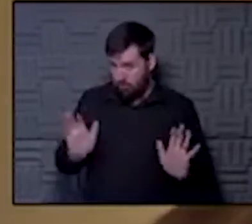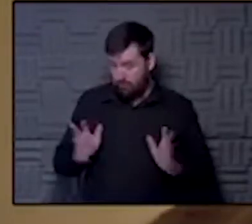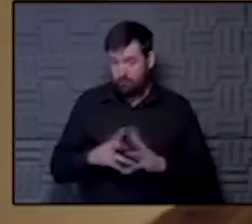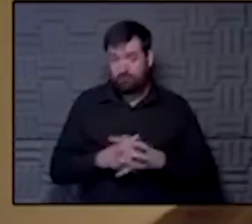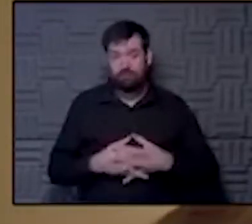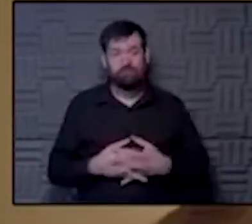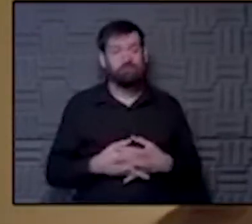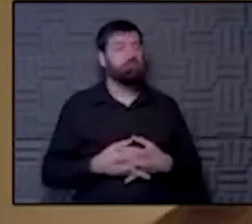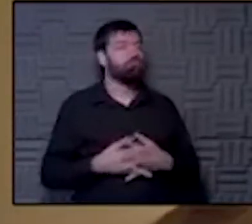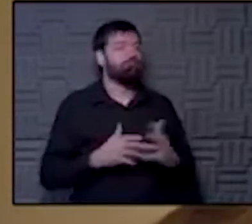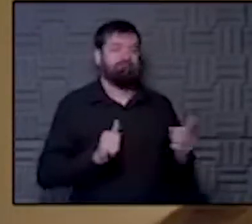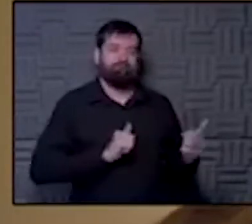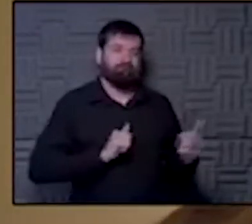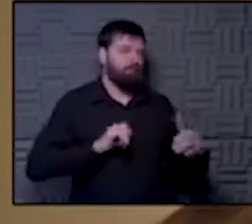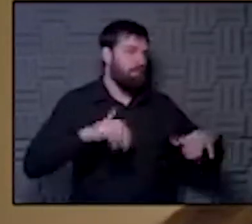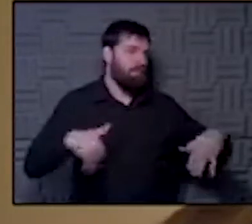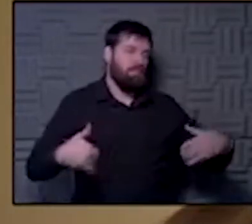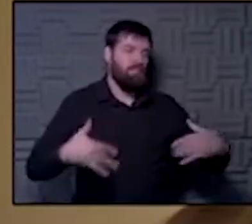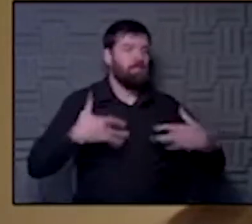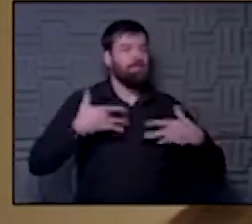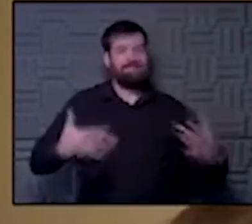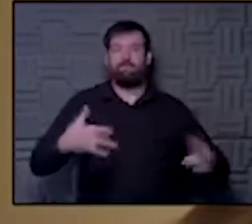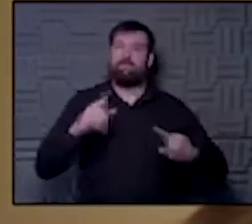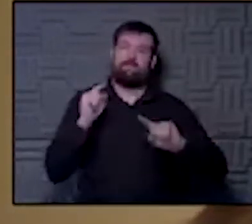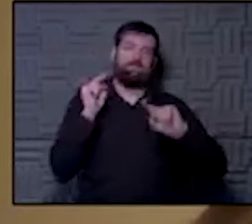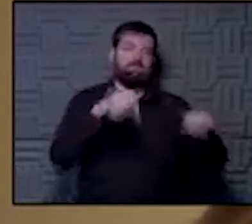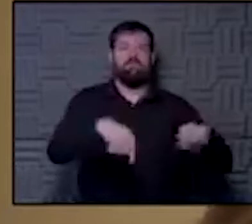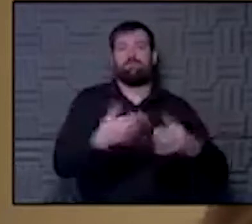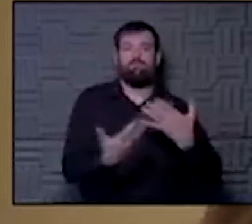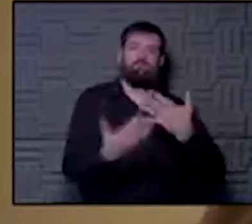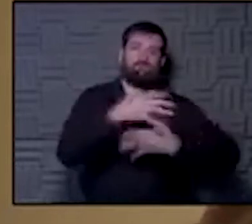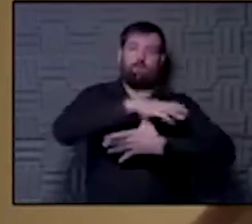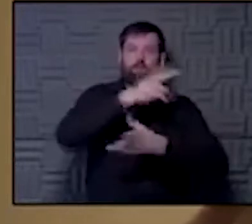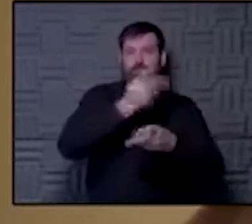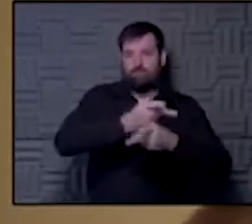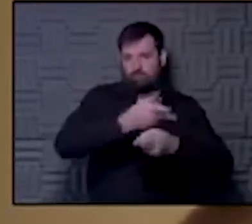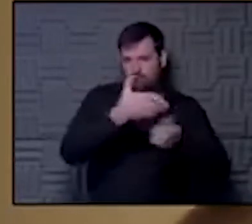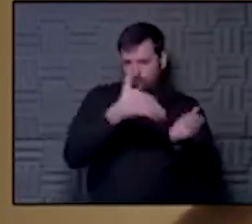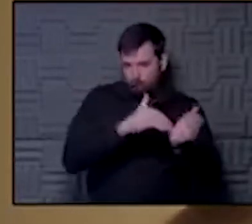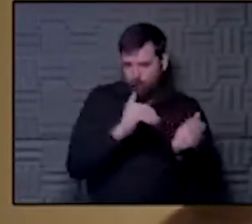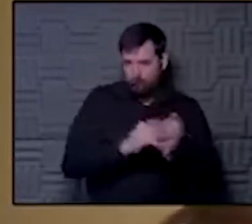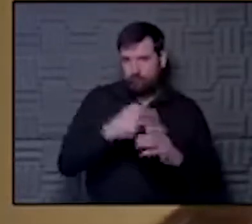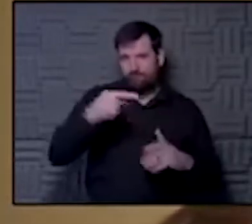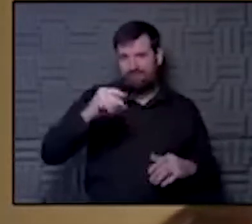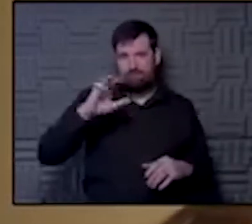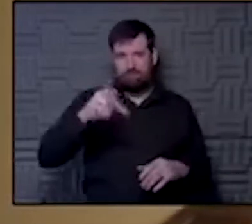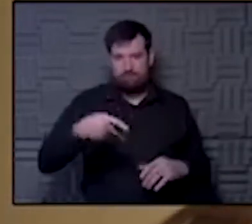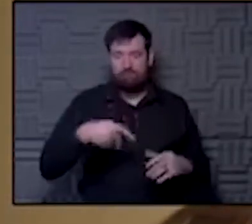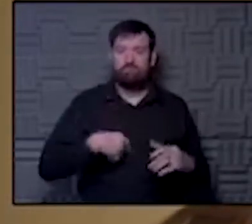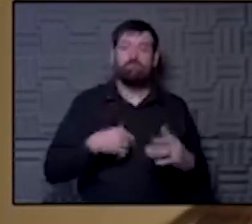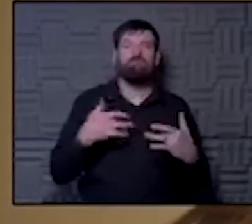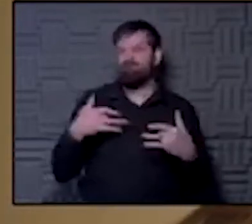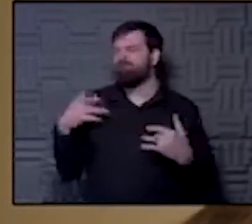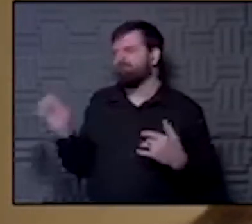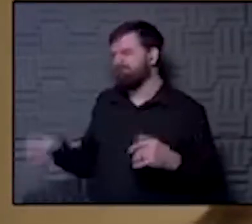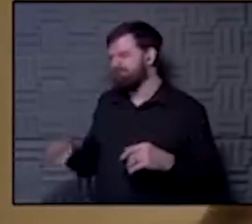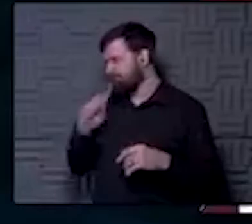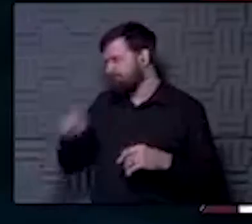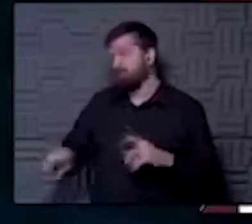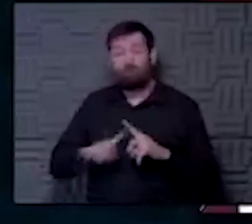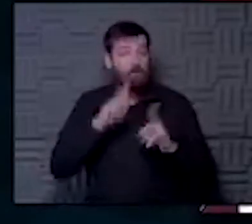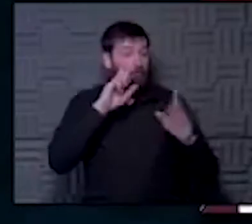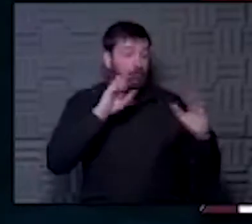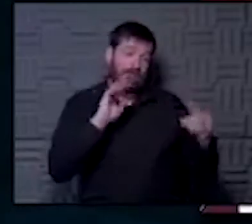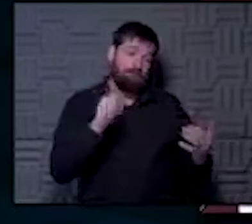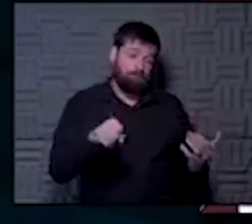I have not specifically. I think they usually go to their primary care doctor after that, but hopefully they all are.